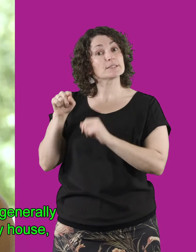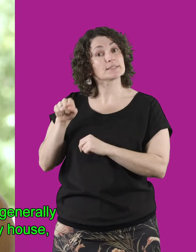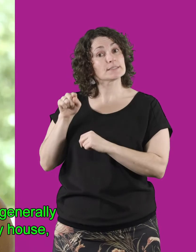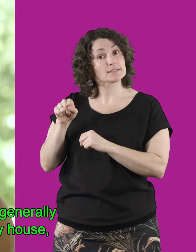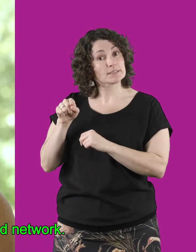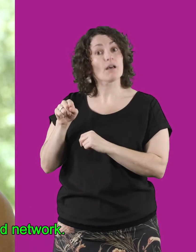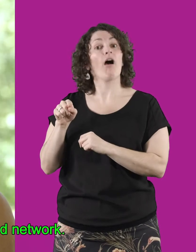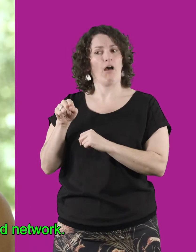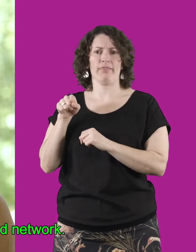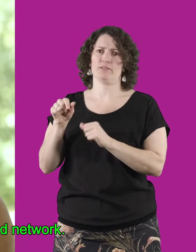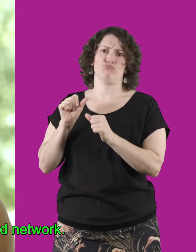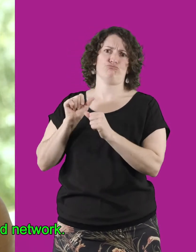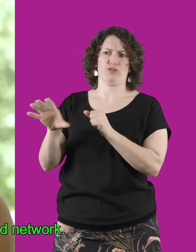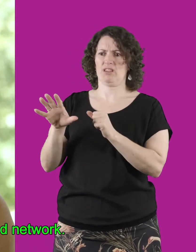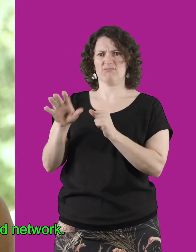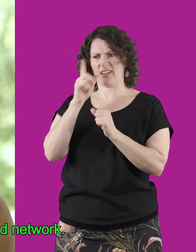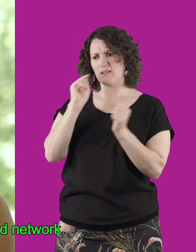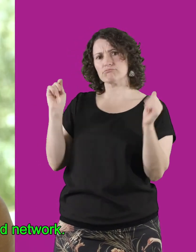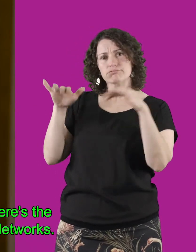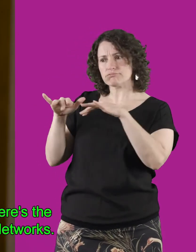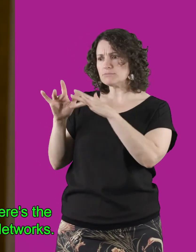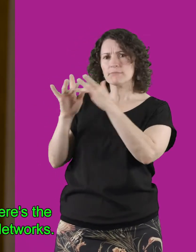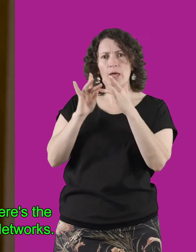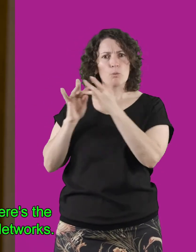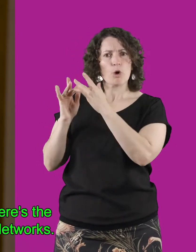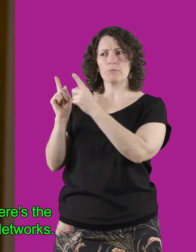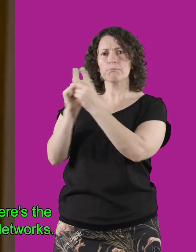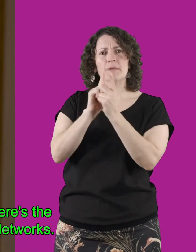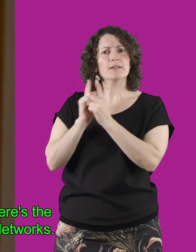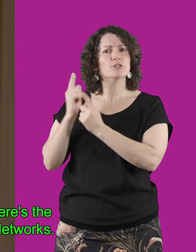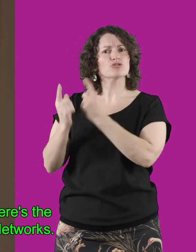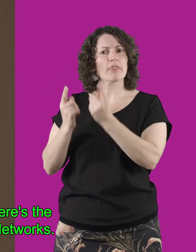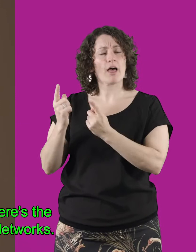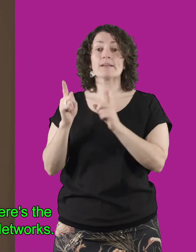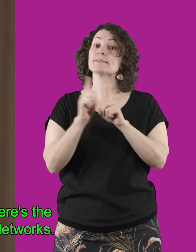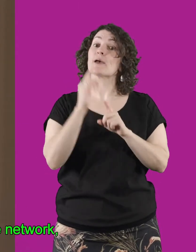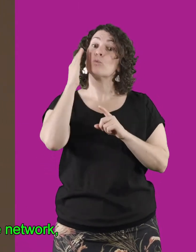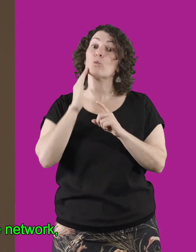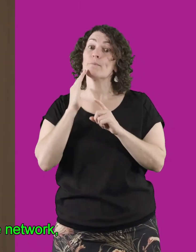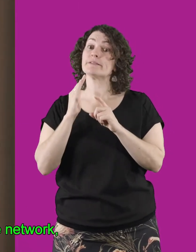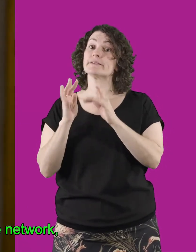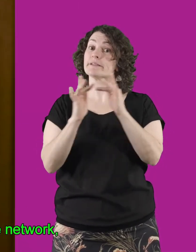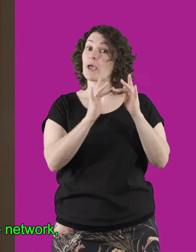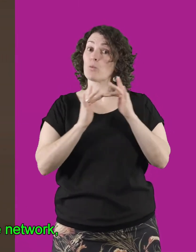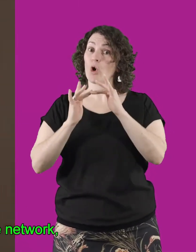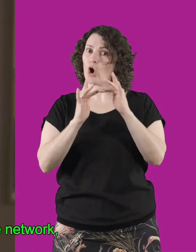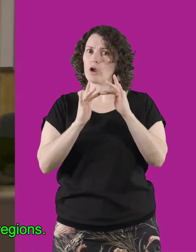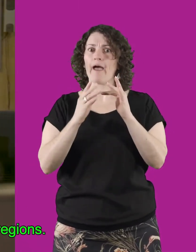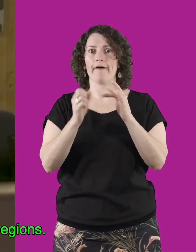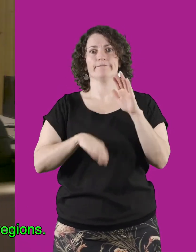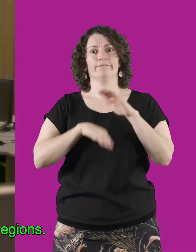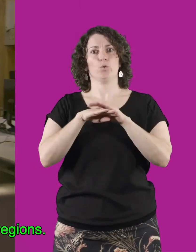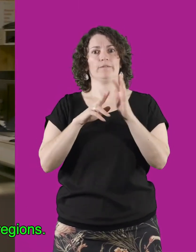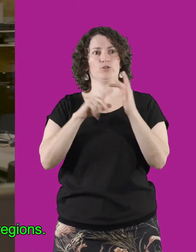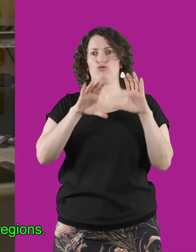a community house, which is a really good network. As well as that, there's the women's health networks, and it's a very wide network, so it's